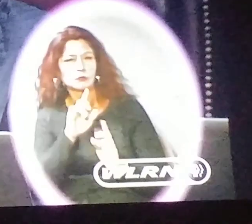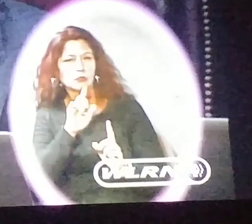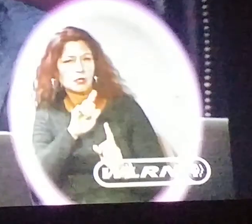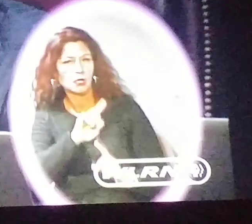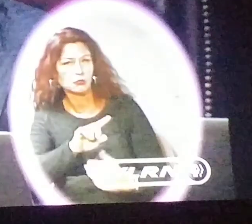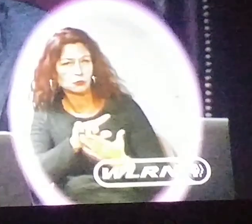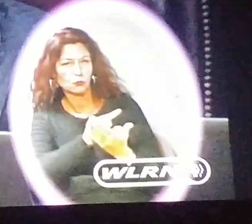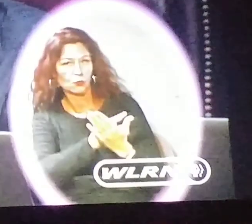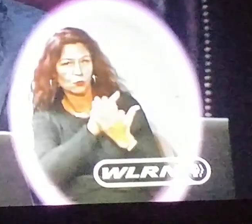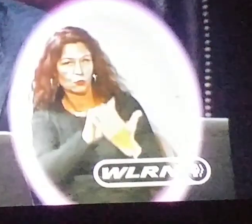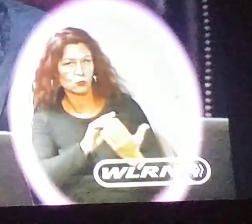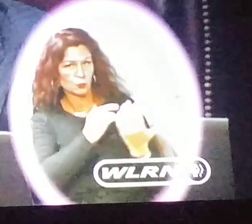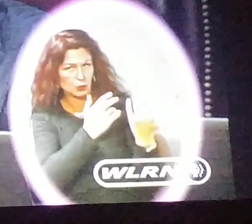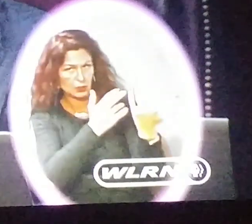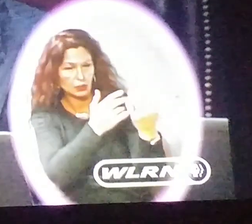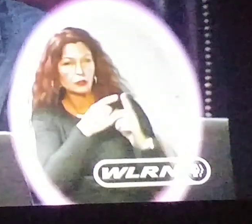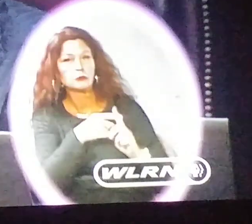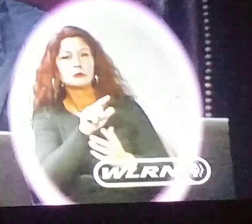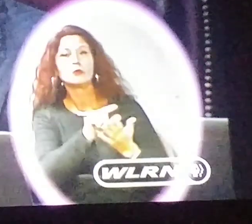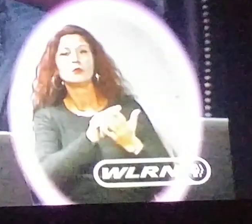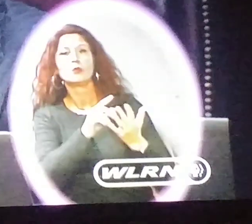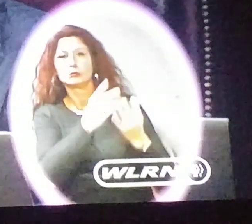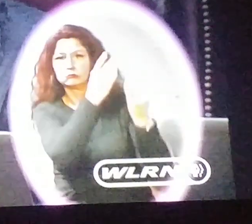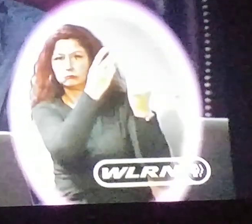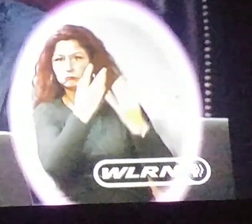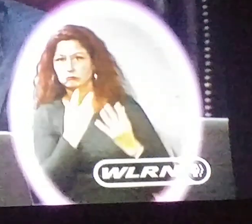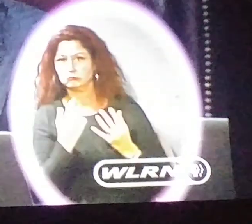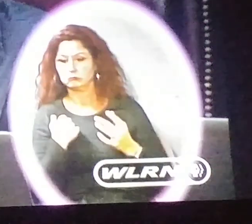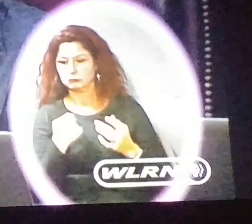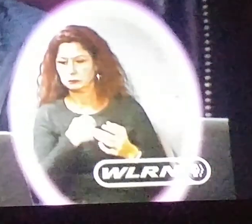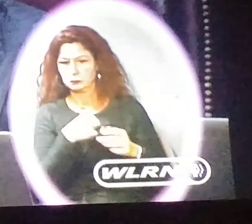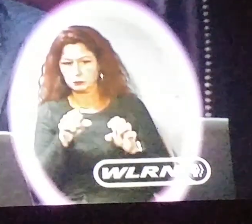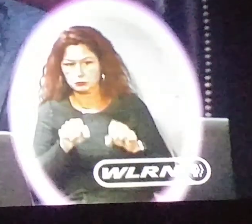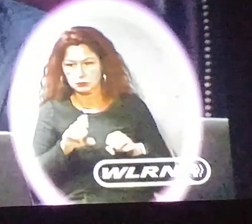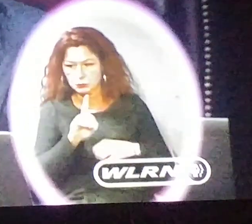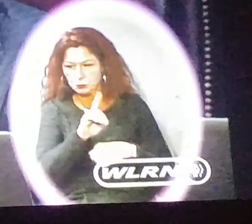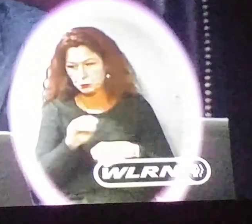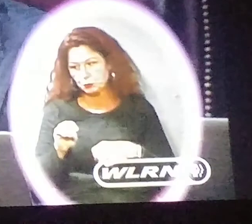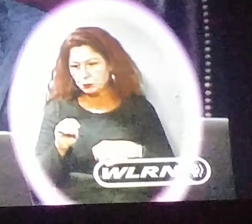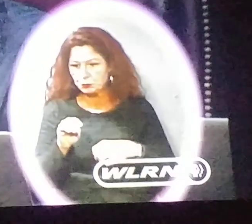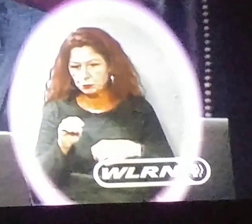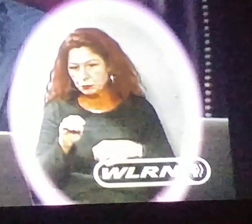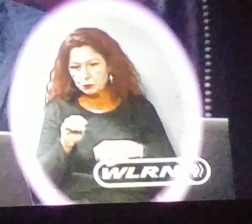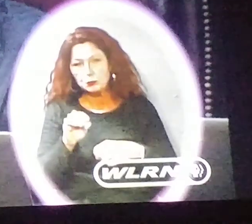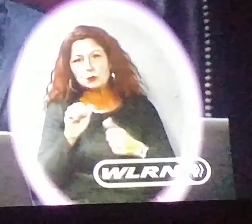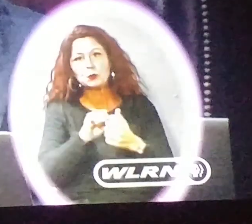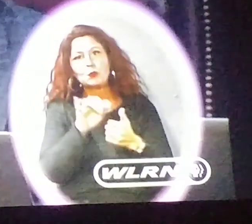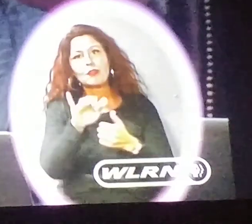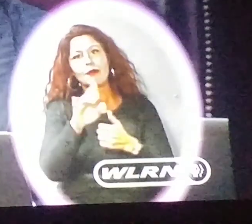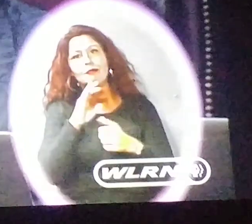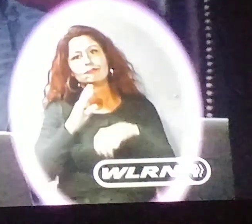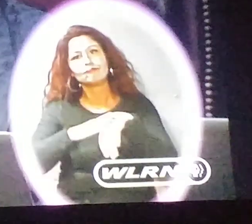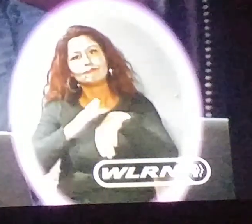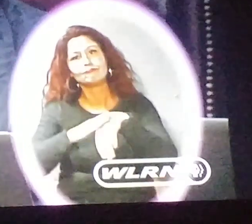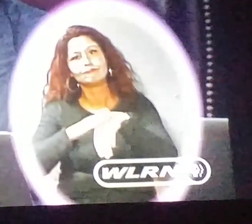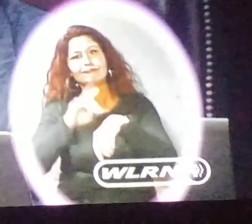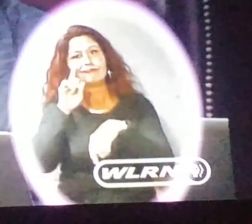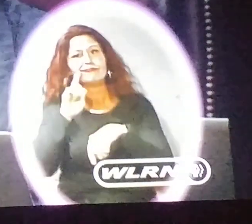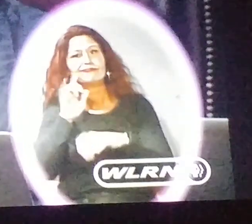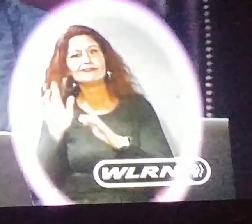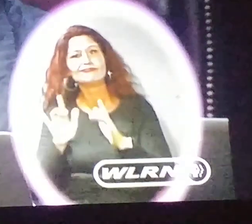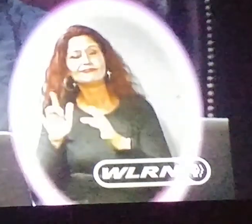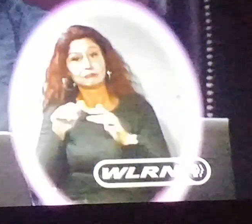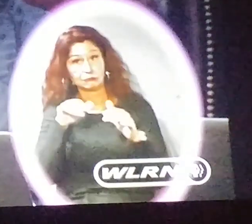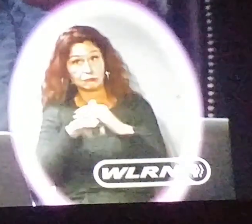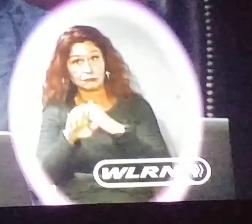also, Mr. Attorney, to clarify the distinction between what we do often with the sexual predator notification. So if you walk into schools, you